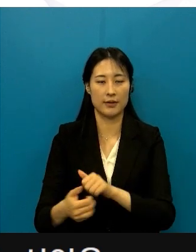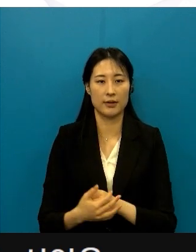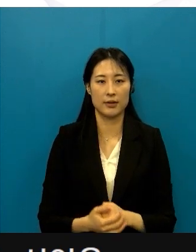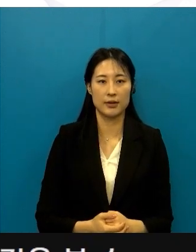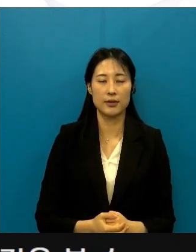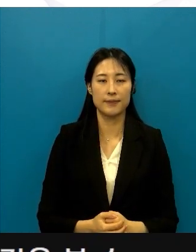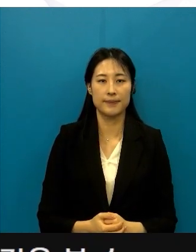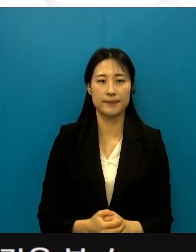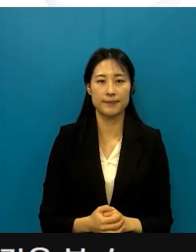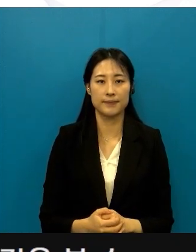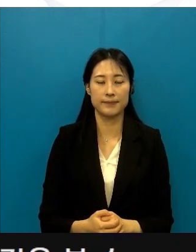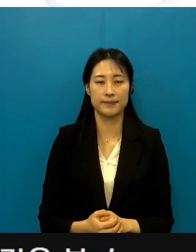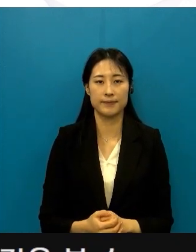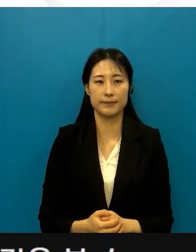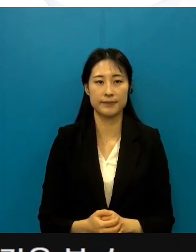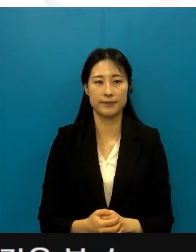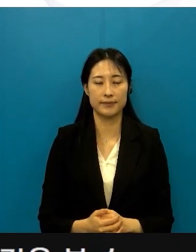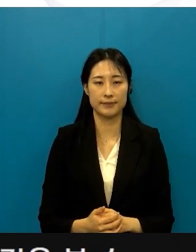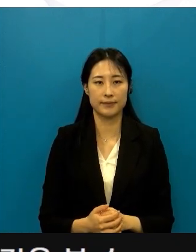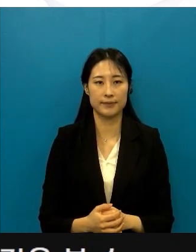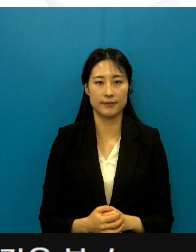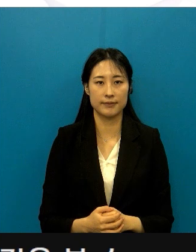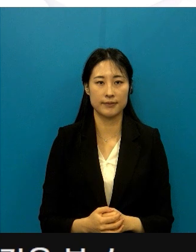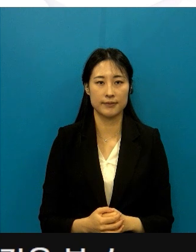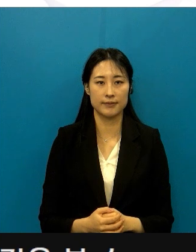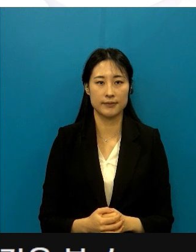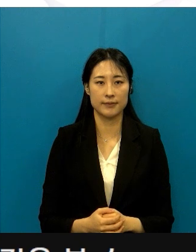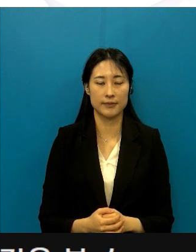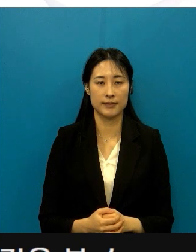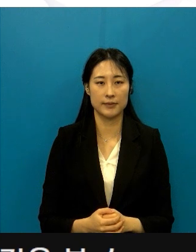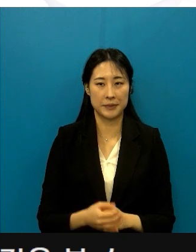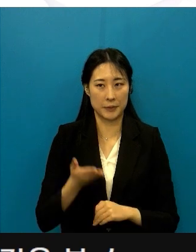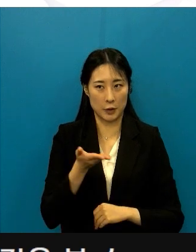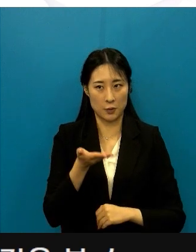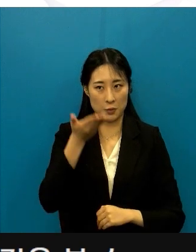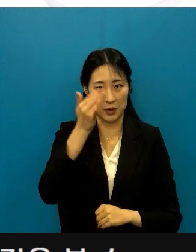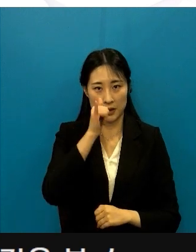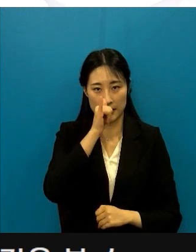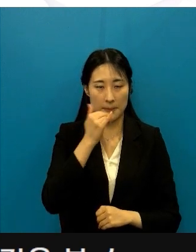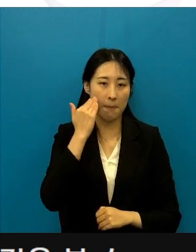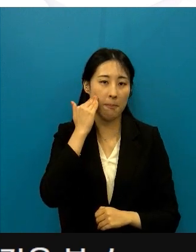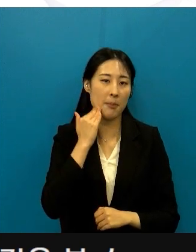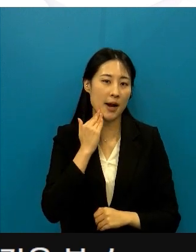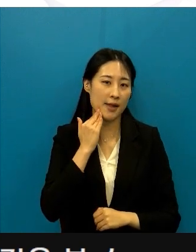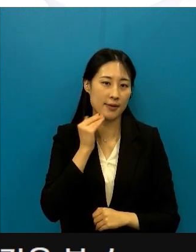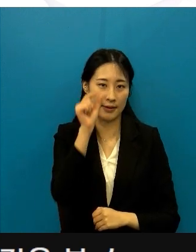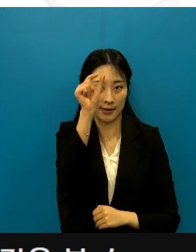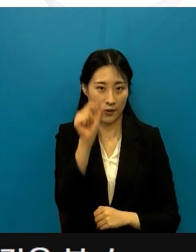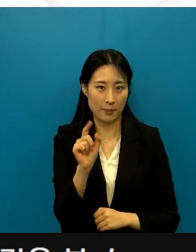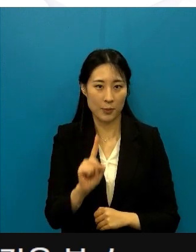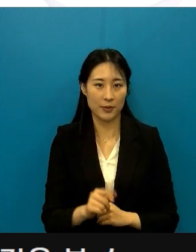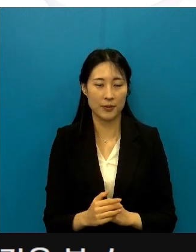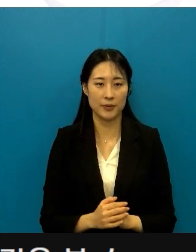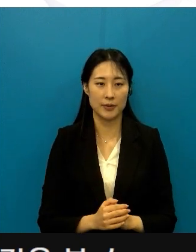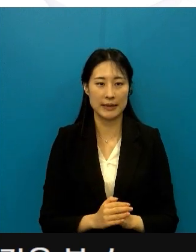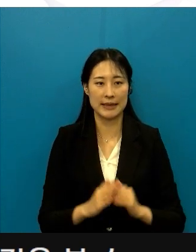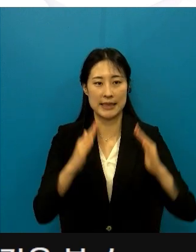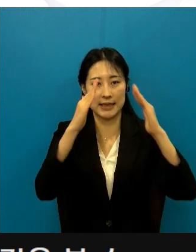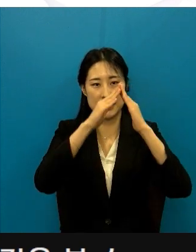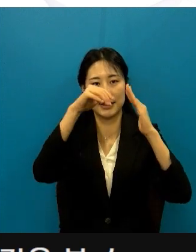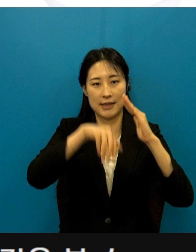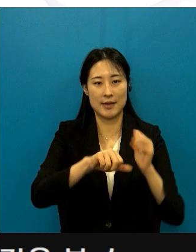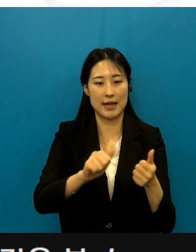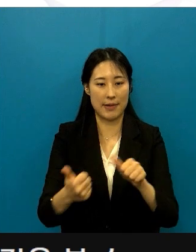The blue at the top is the percentage of those dying at home, which